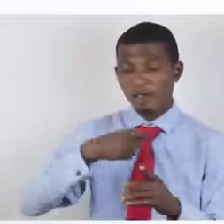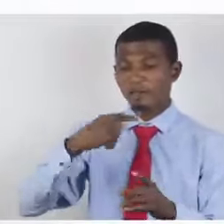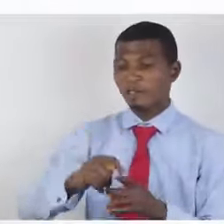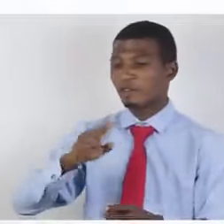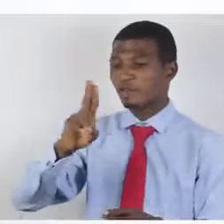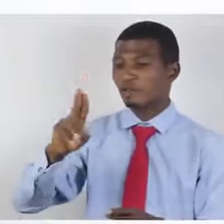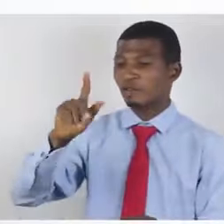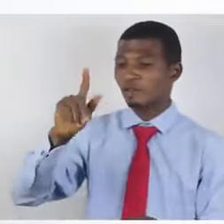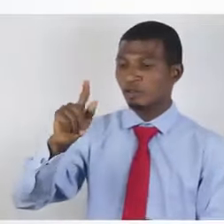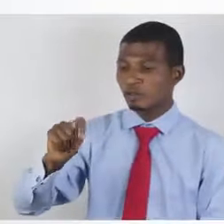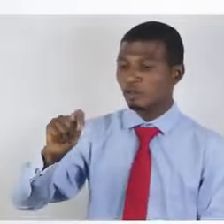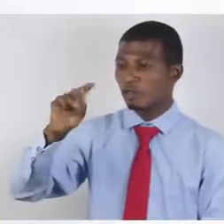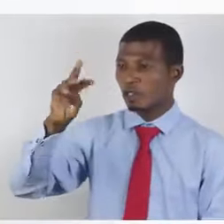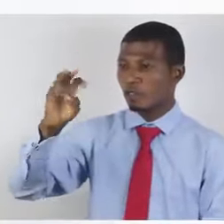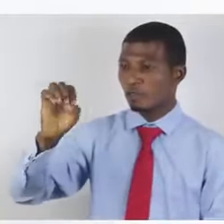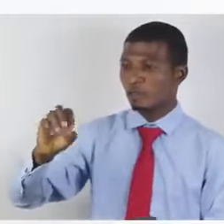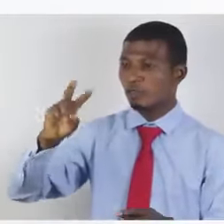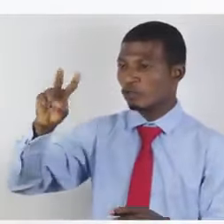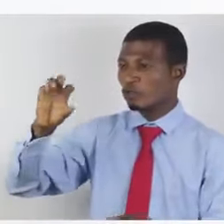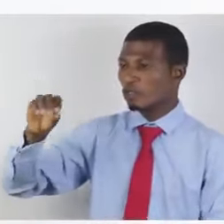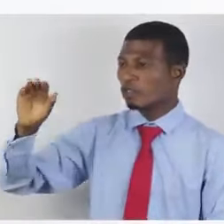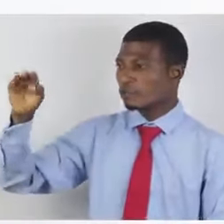choose the question from UTME